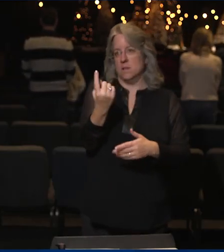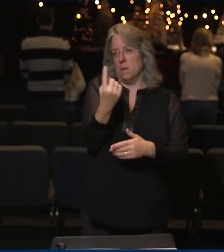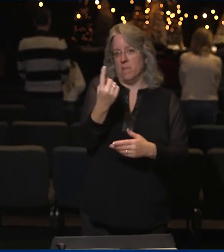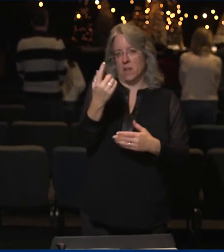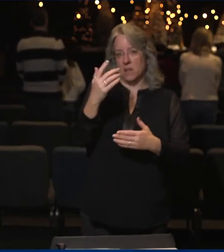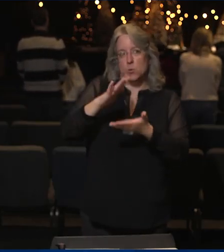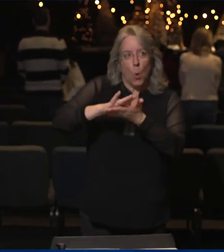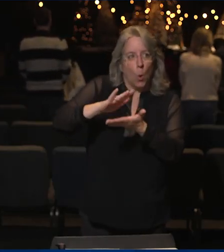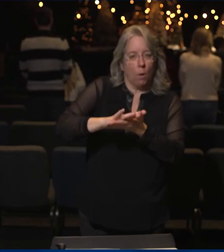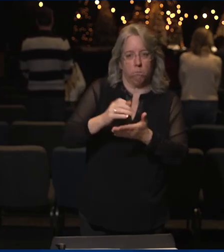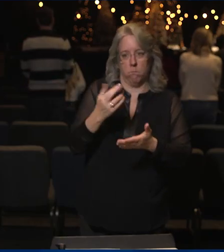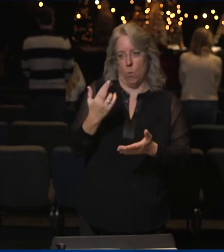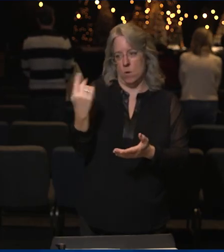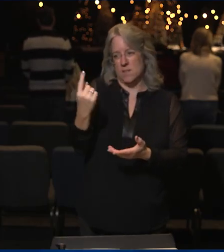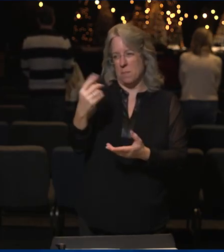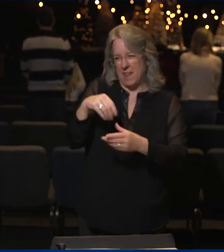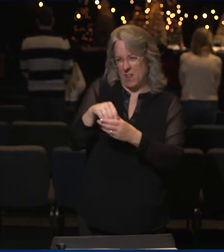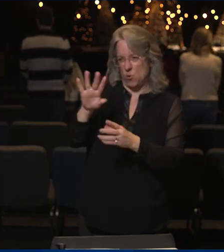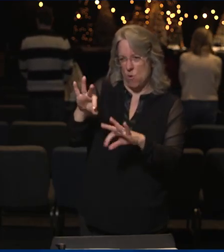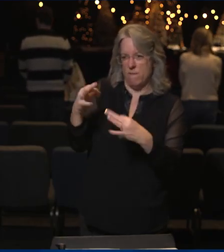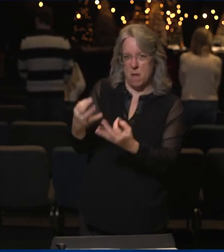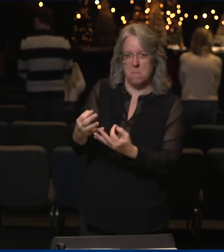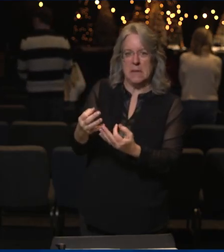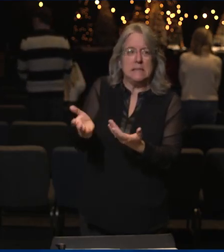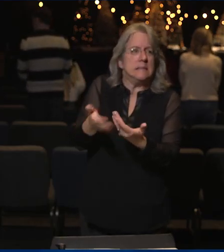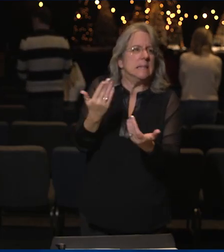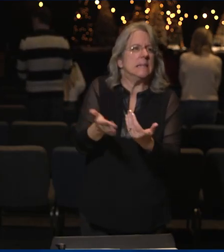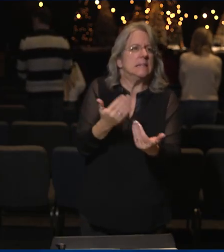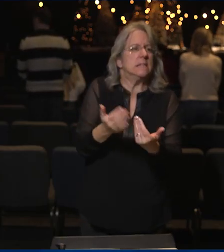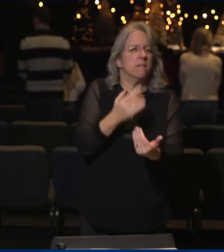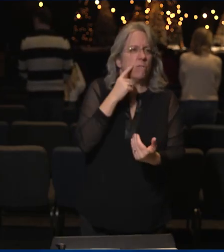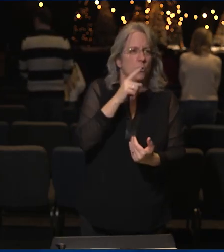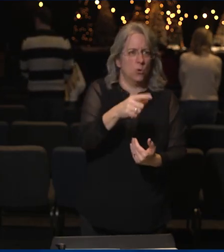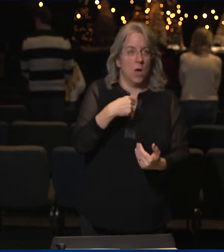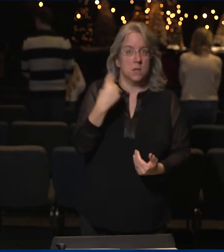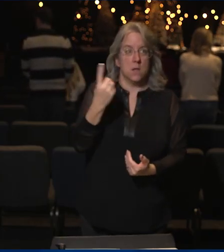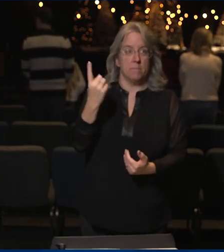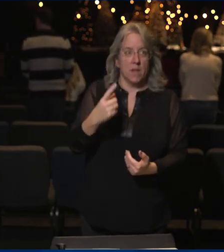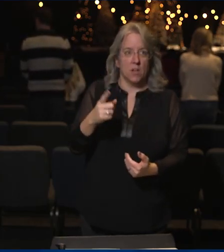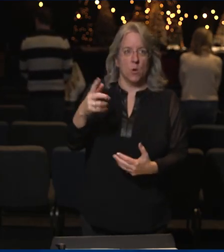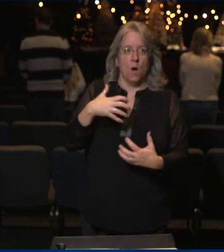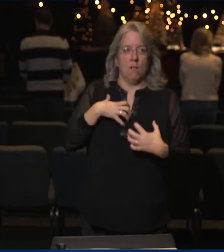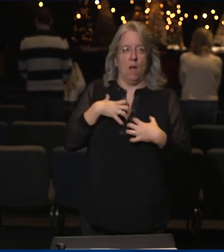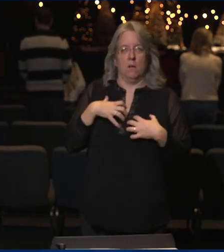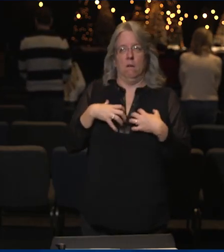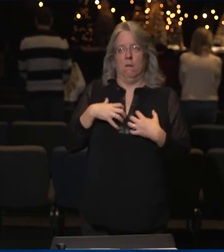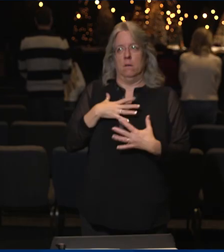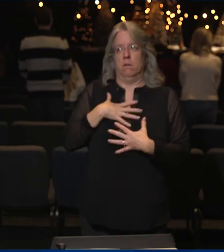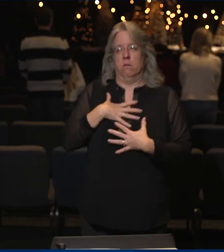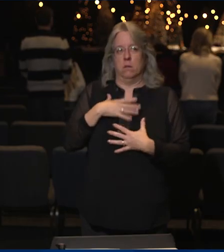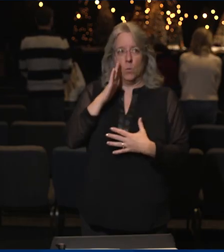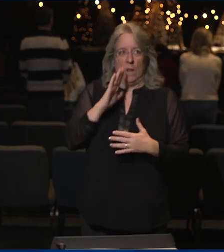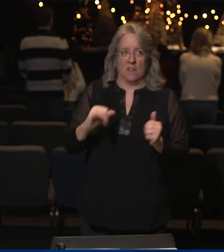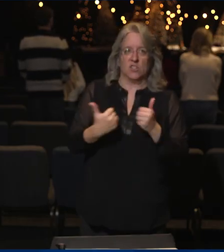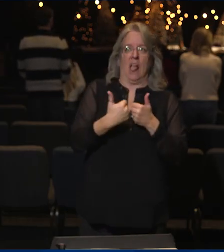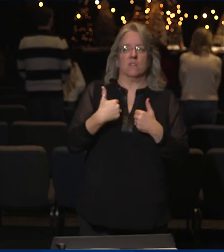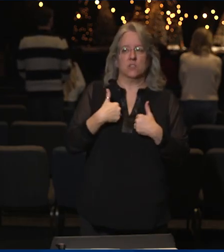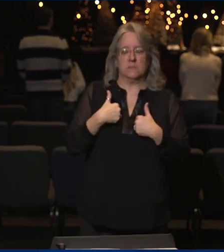in your family. But you're really clear that there is something coming this year, and it is going to be a challenge for